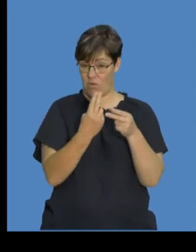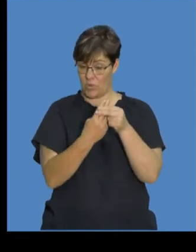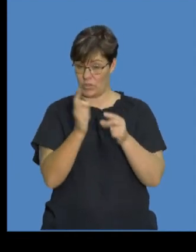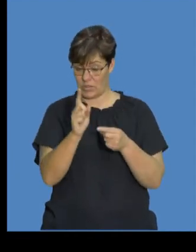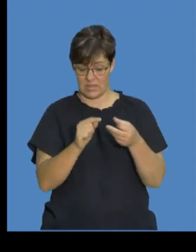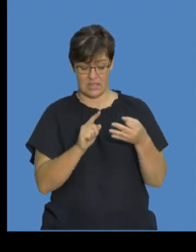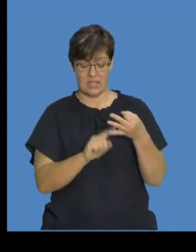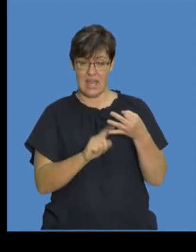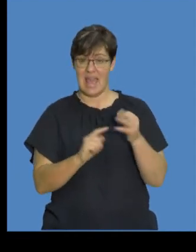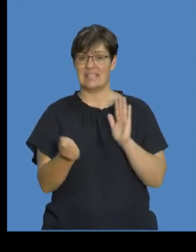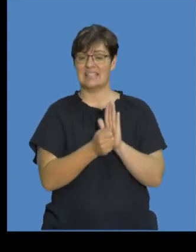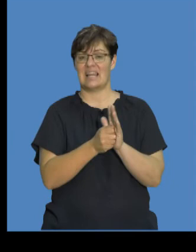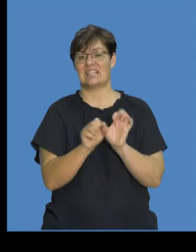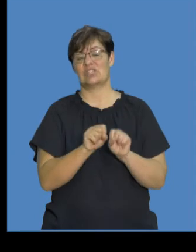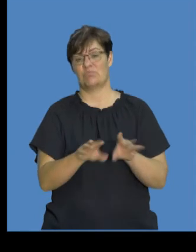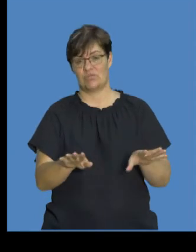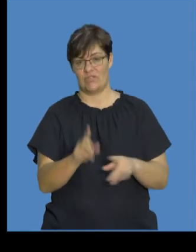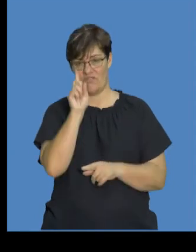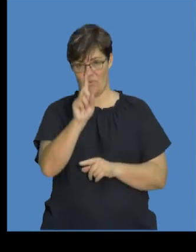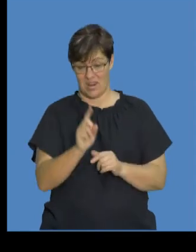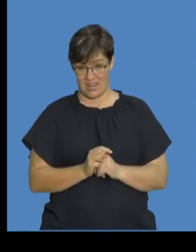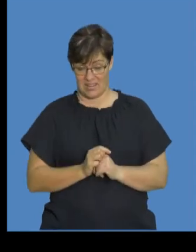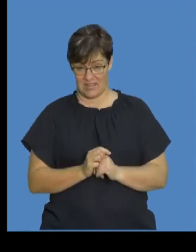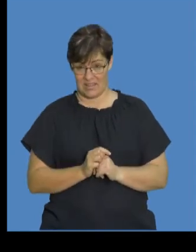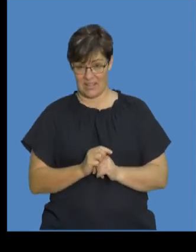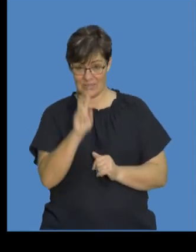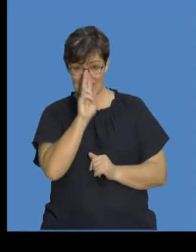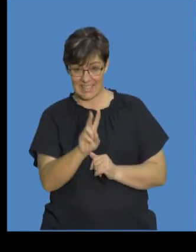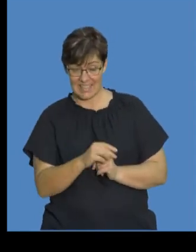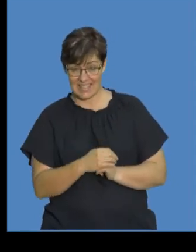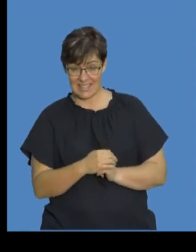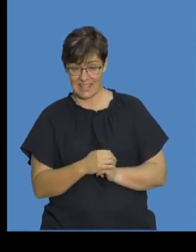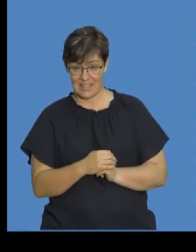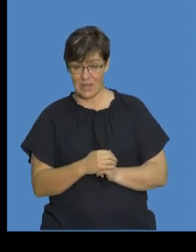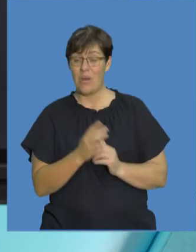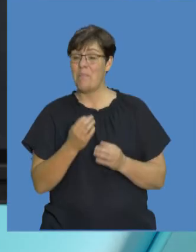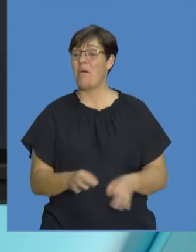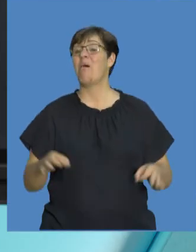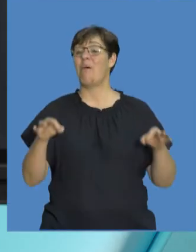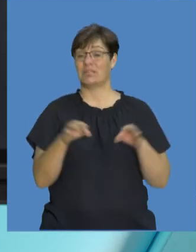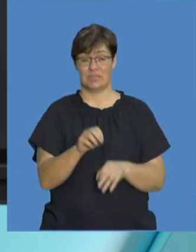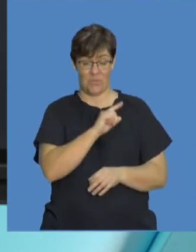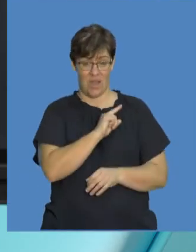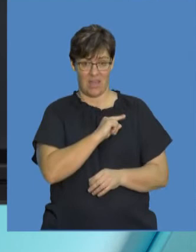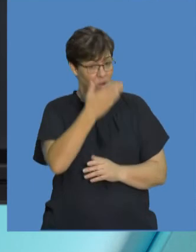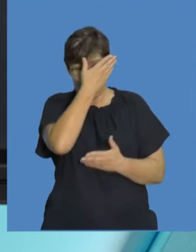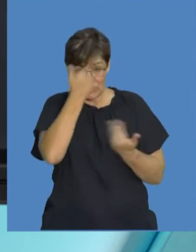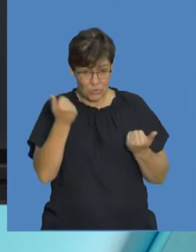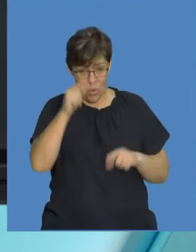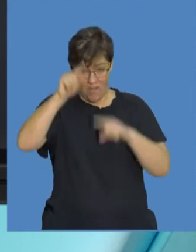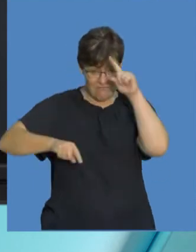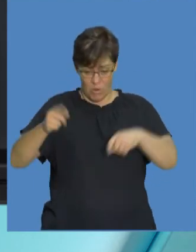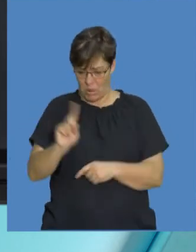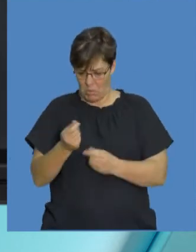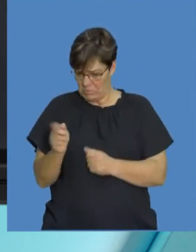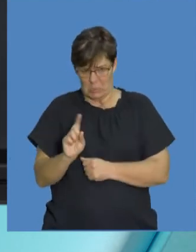labor cost per unit, and your selling and distribution cost per unit. Can you see that? And this is important, because if you don't